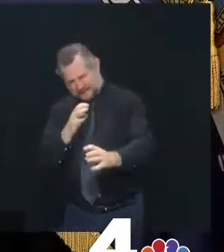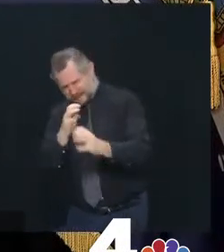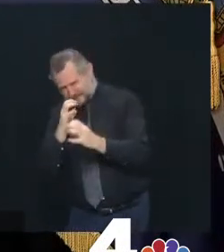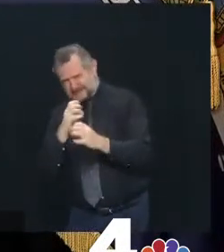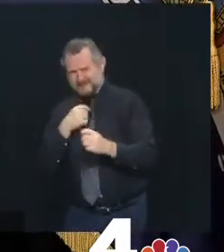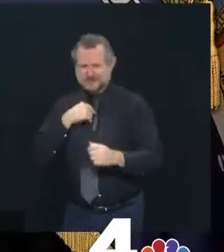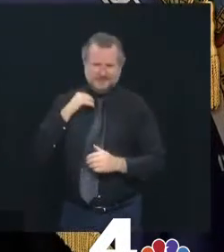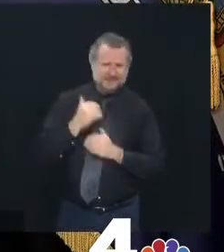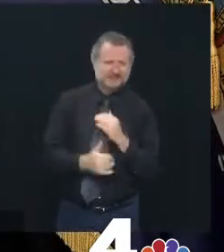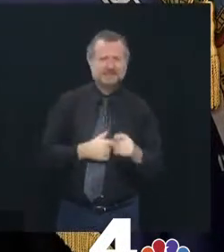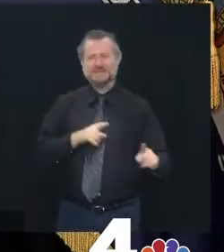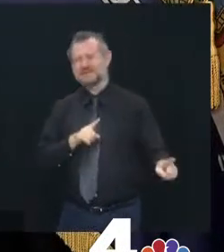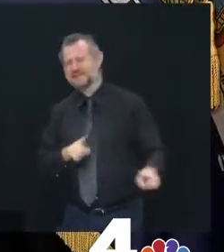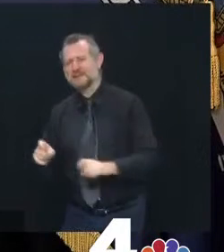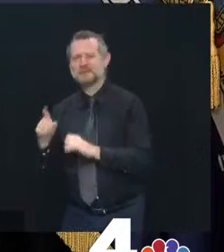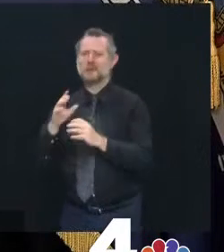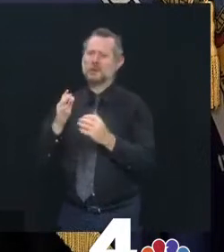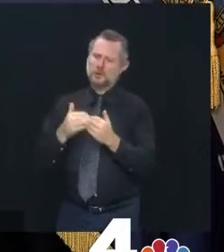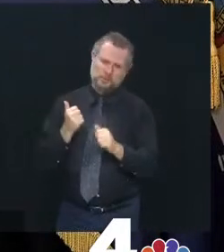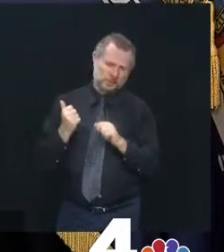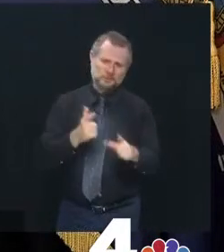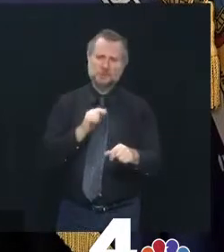worker once a week.